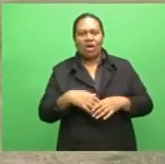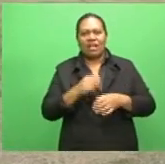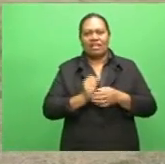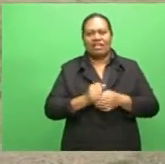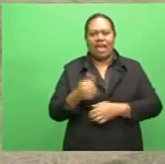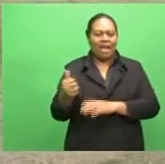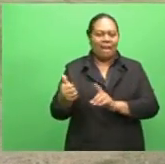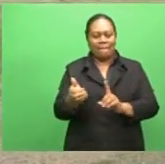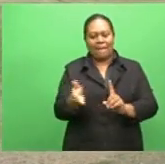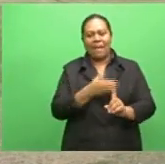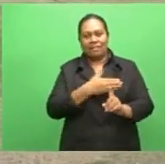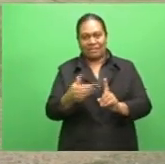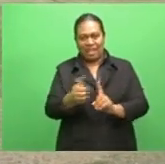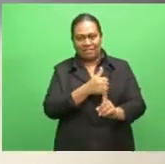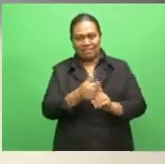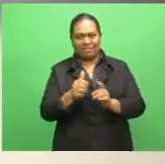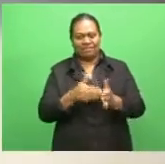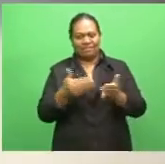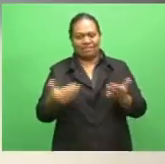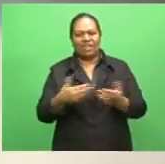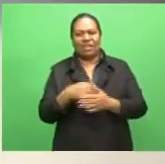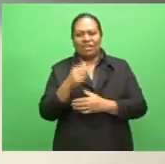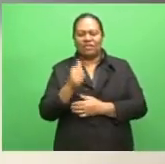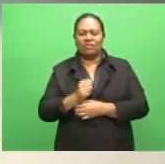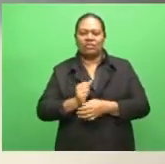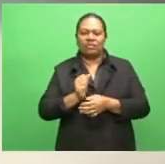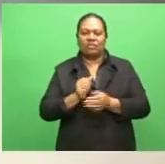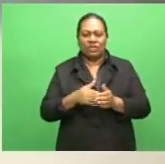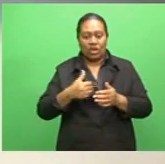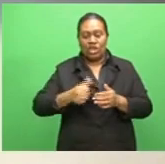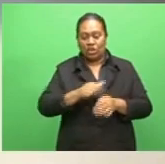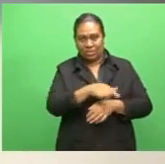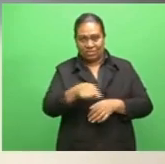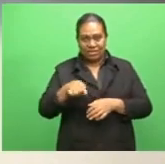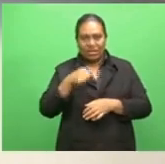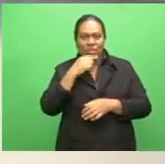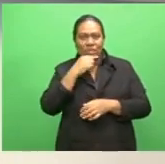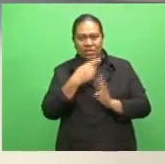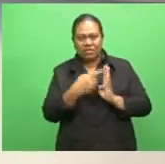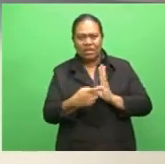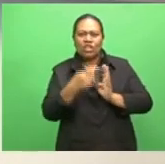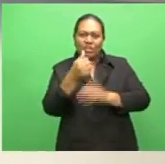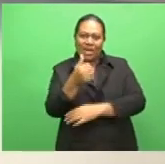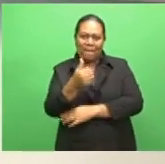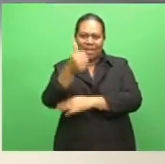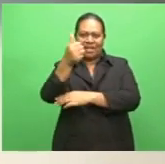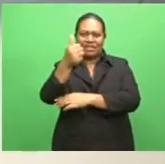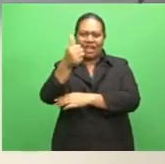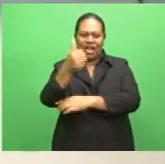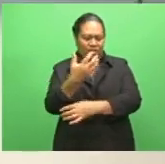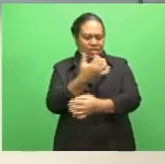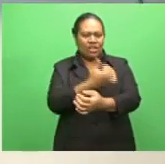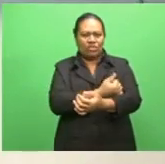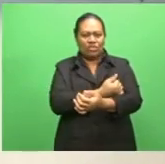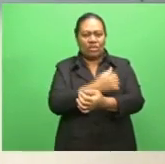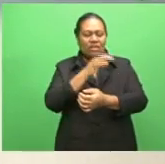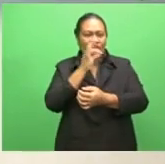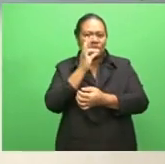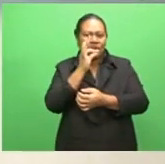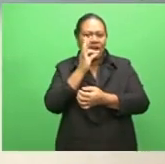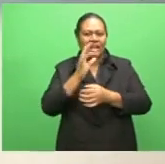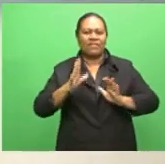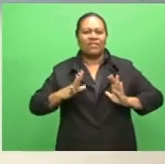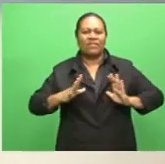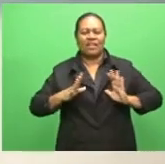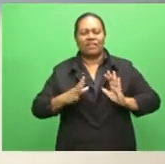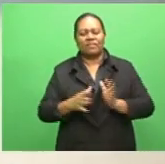use in football. And we decided that we will use these players as ambassadors for drug-free sport. So they will